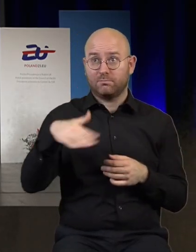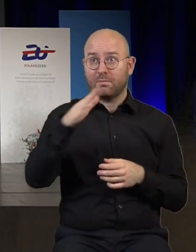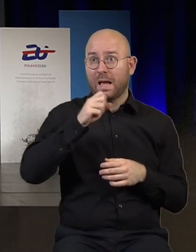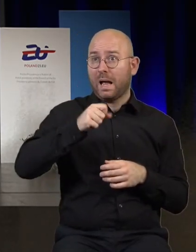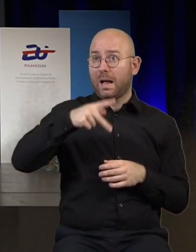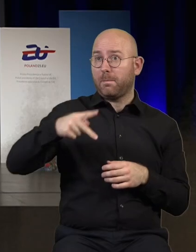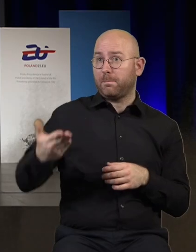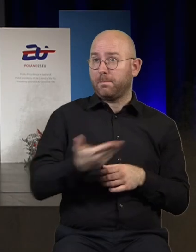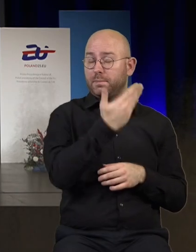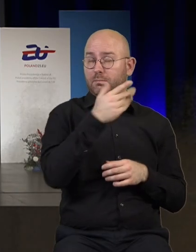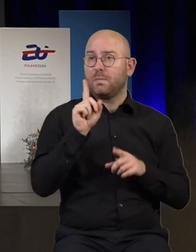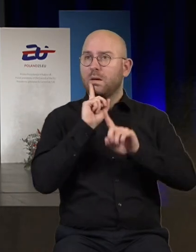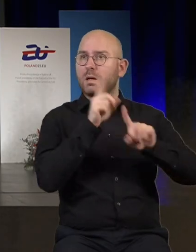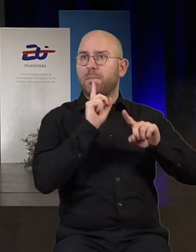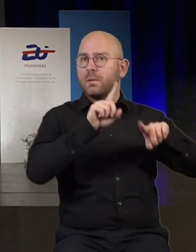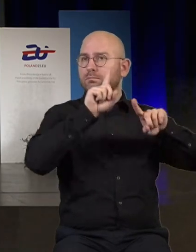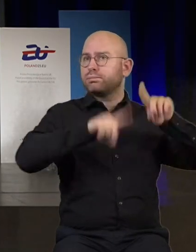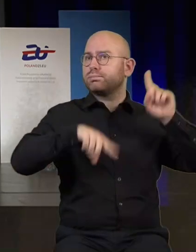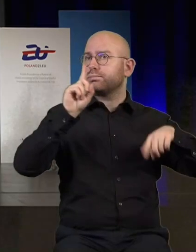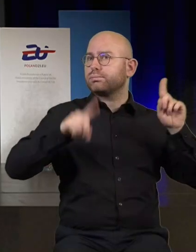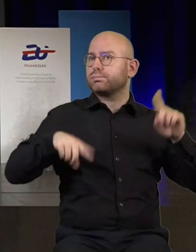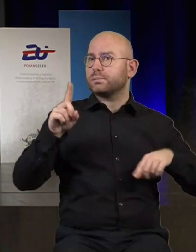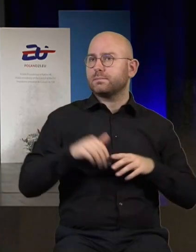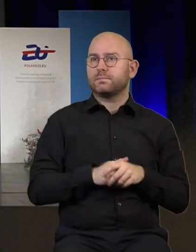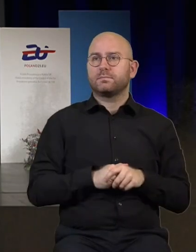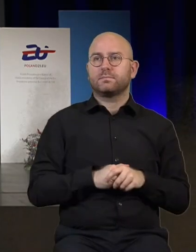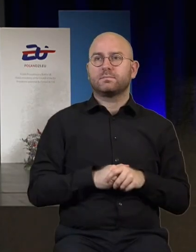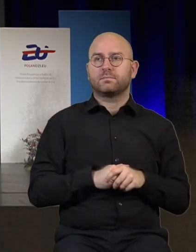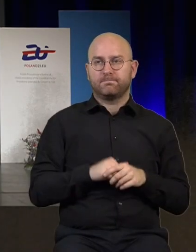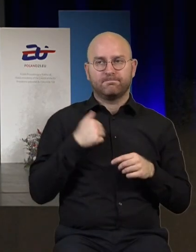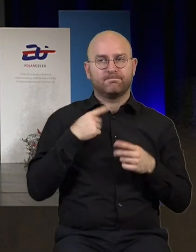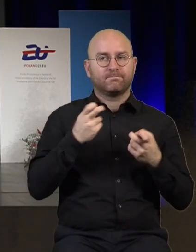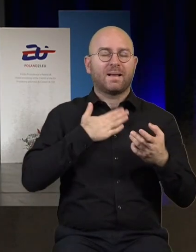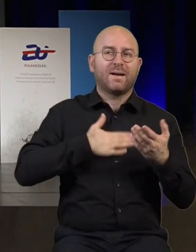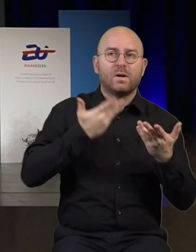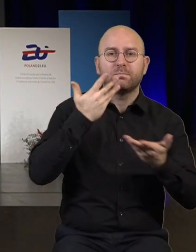merging goals, about achieving different goals.